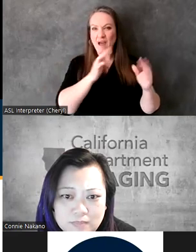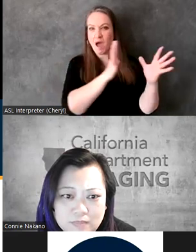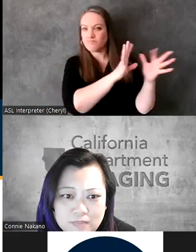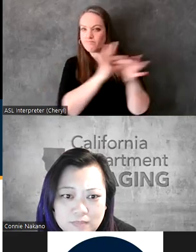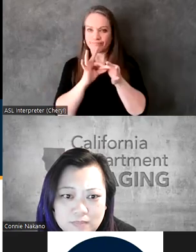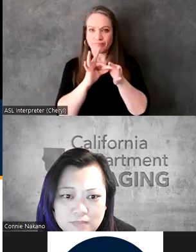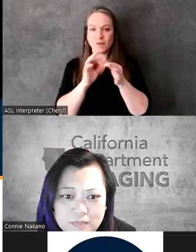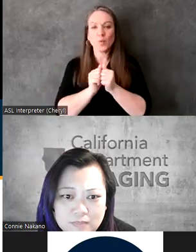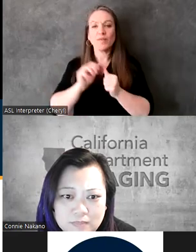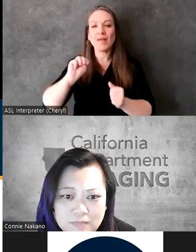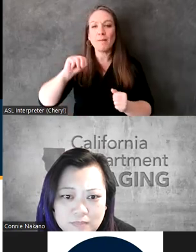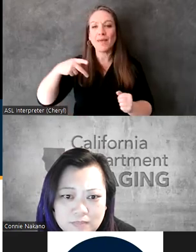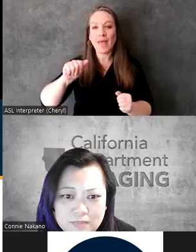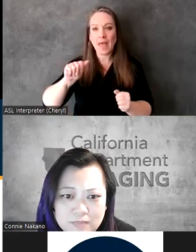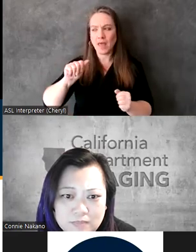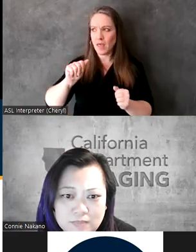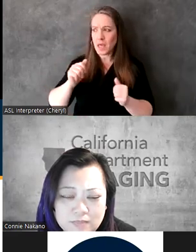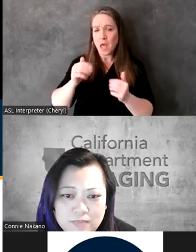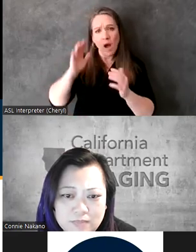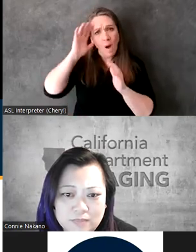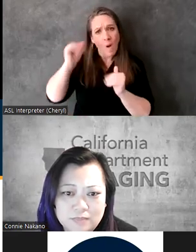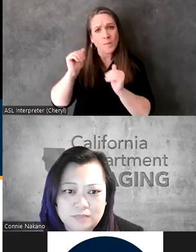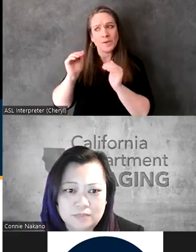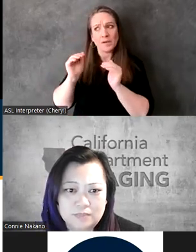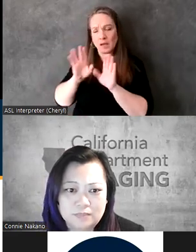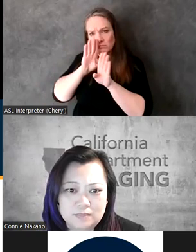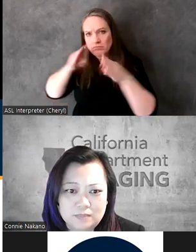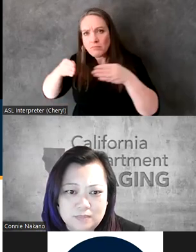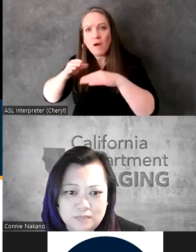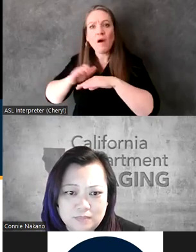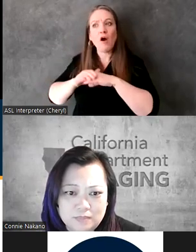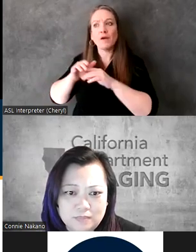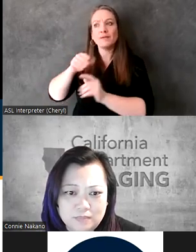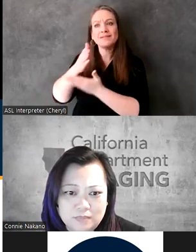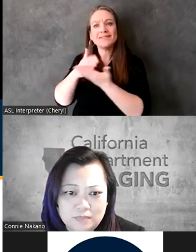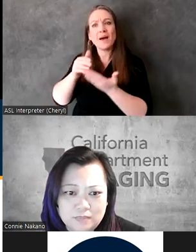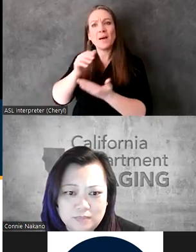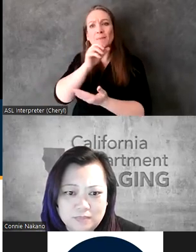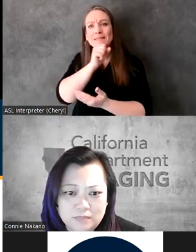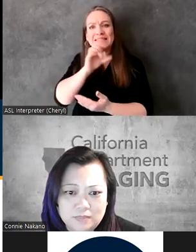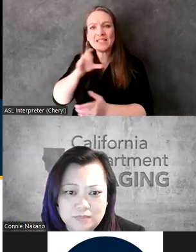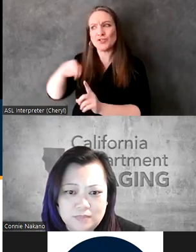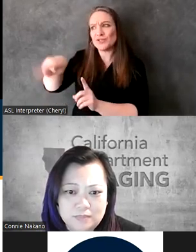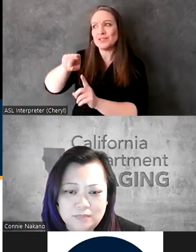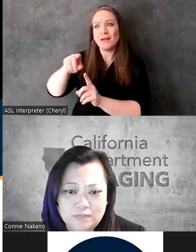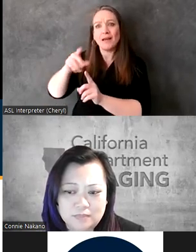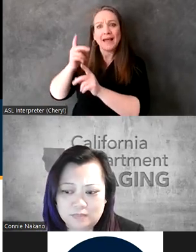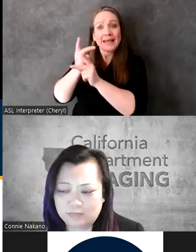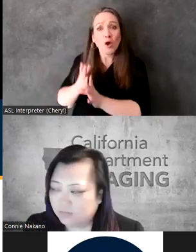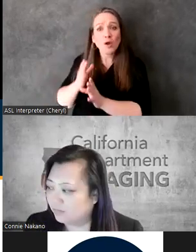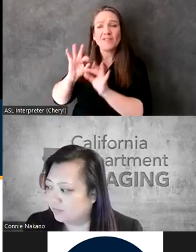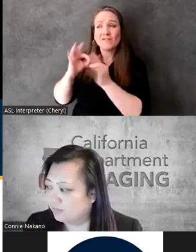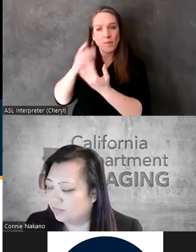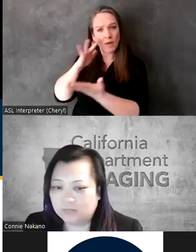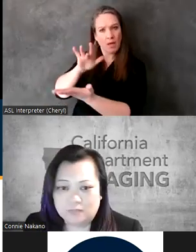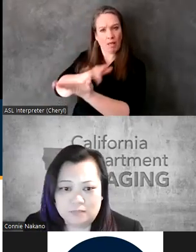of these seniors that are being exploited and by their family members and or caregivers. And I'm wondering